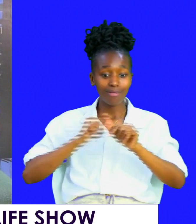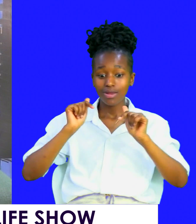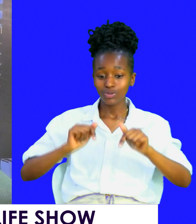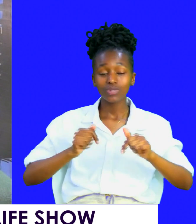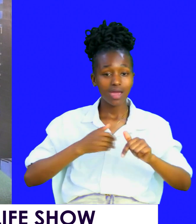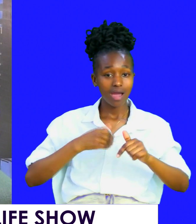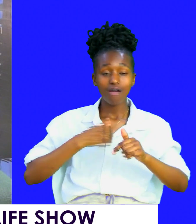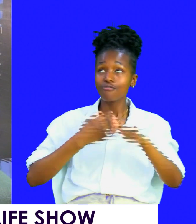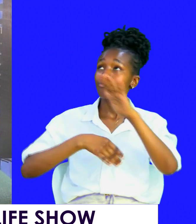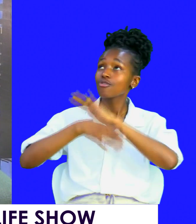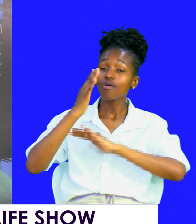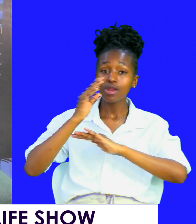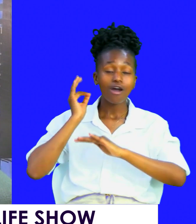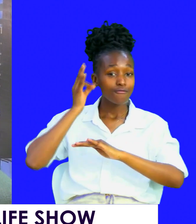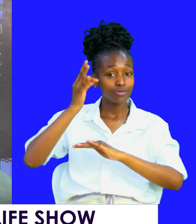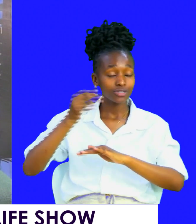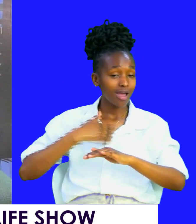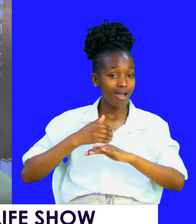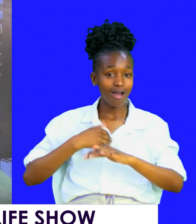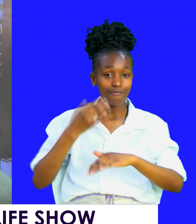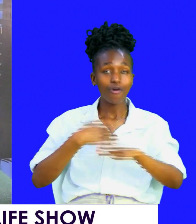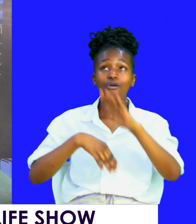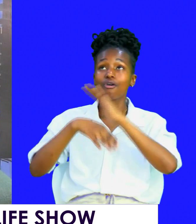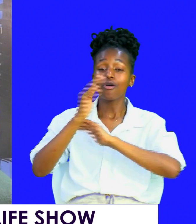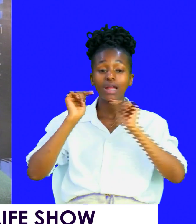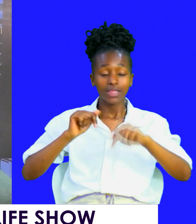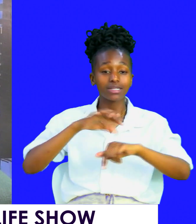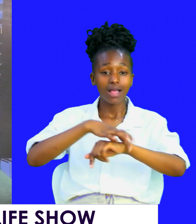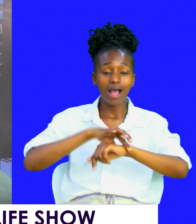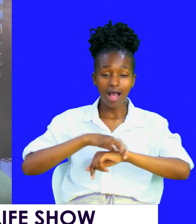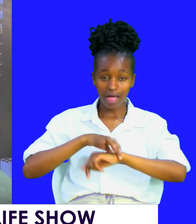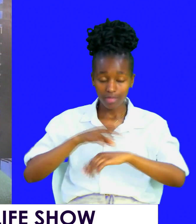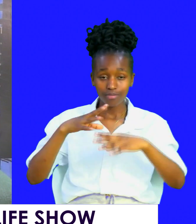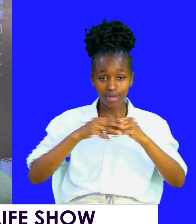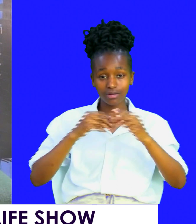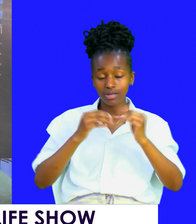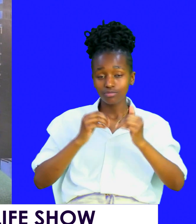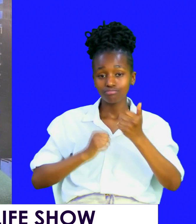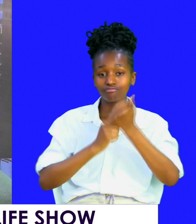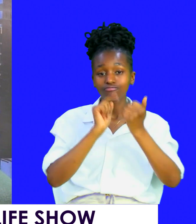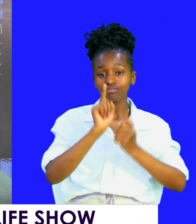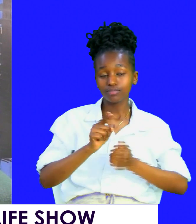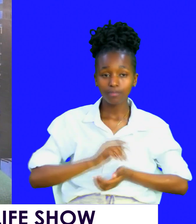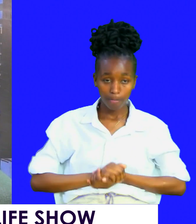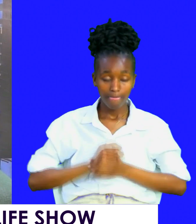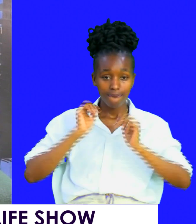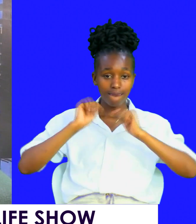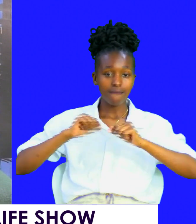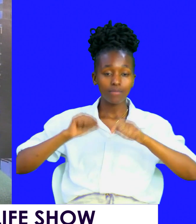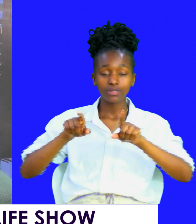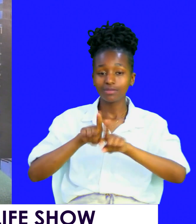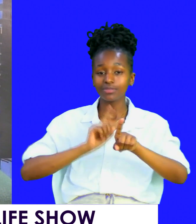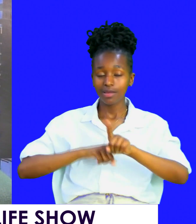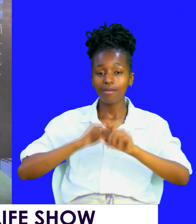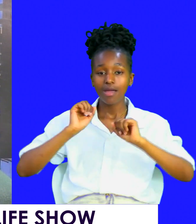nature. Even in tomorrow, this earth is formed to hold you. It is able. It is well able.